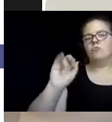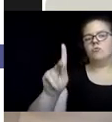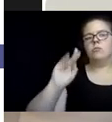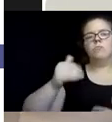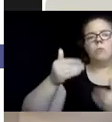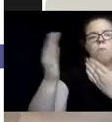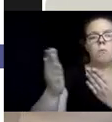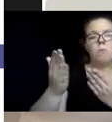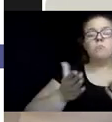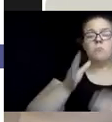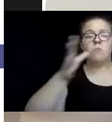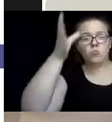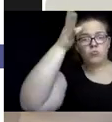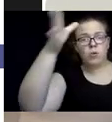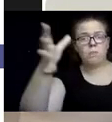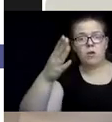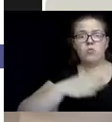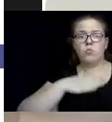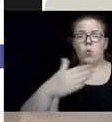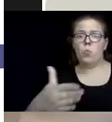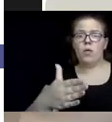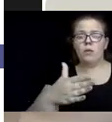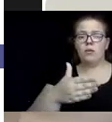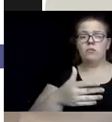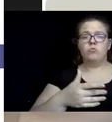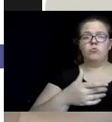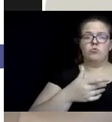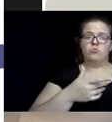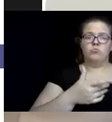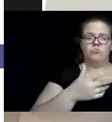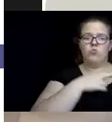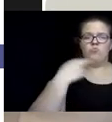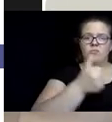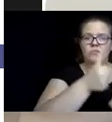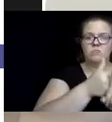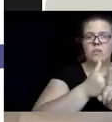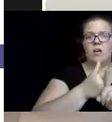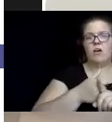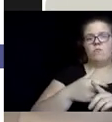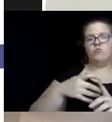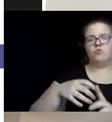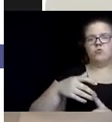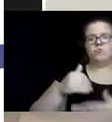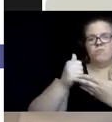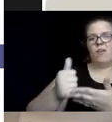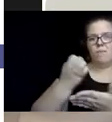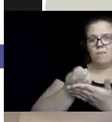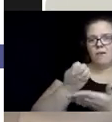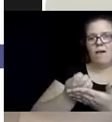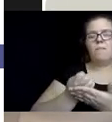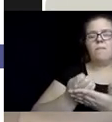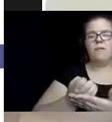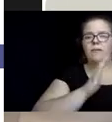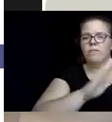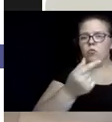perhaps grandparents would be willing to sacrifice themselves for the good of the economy to help their children and grandchildren. Of course,